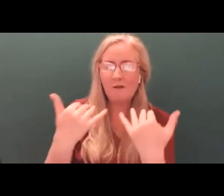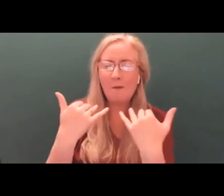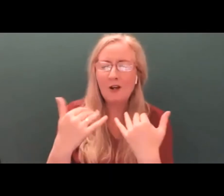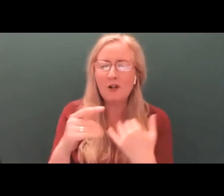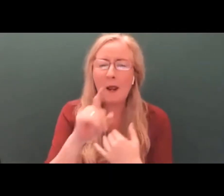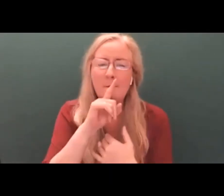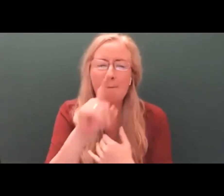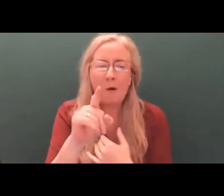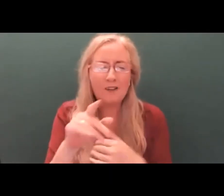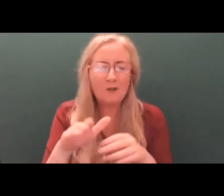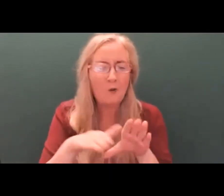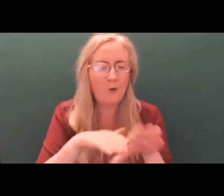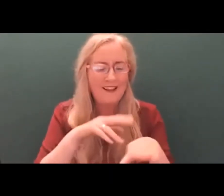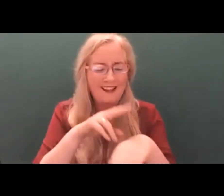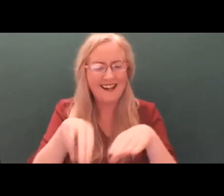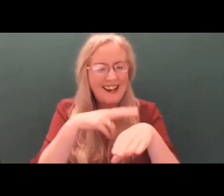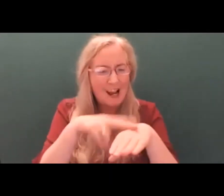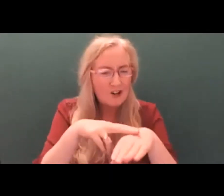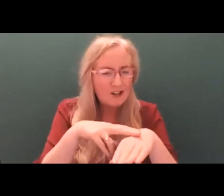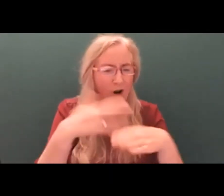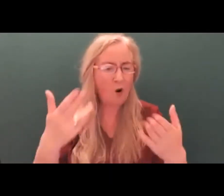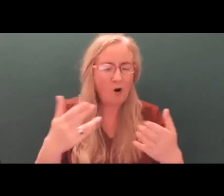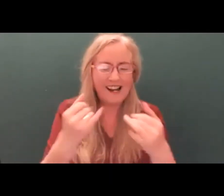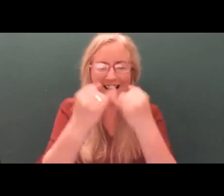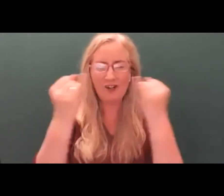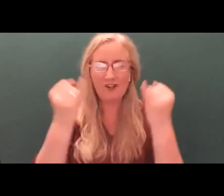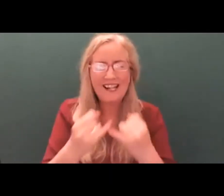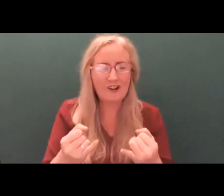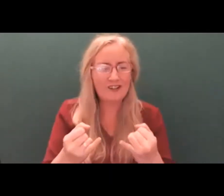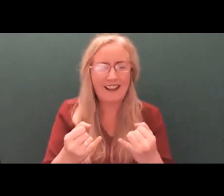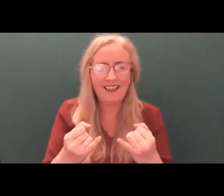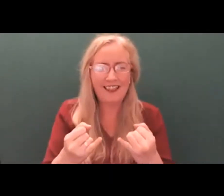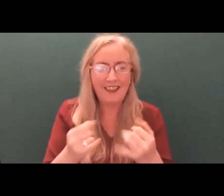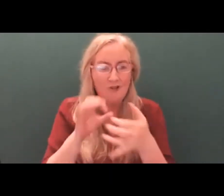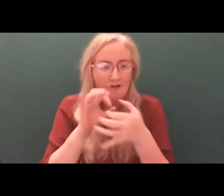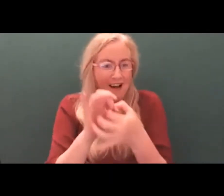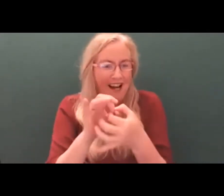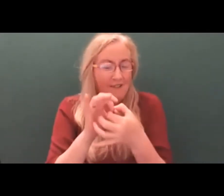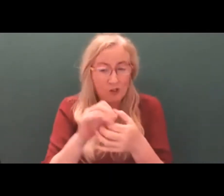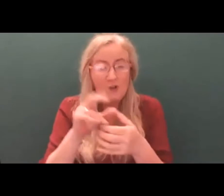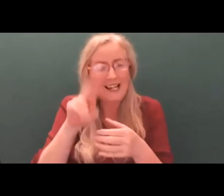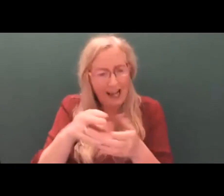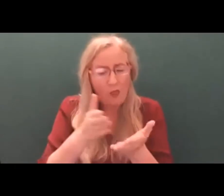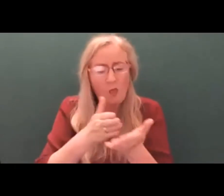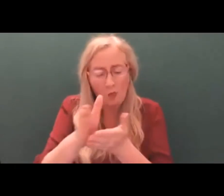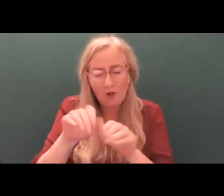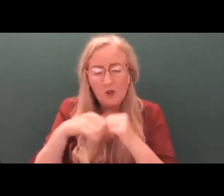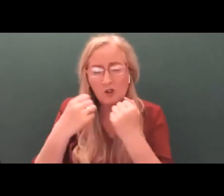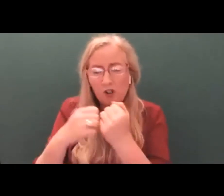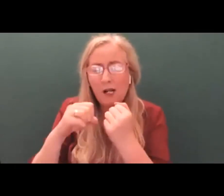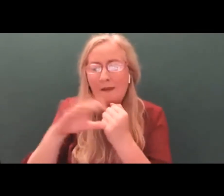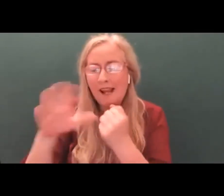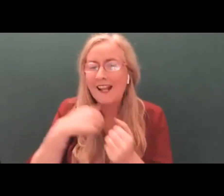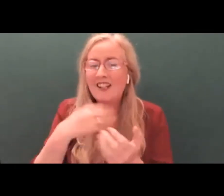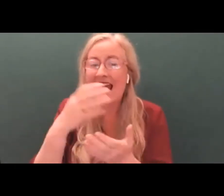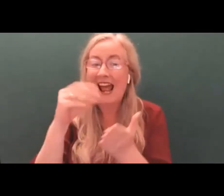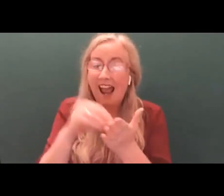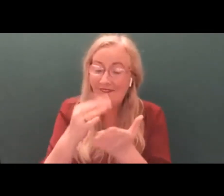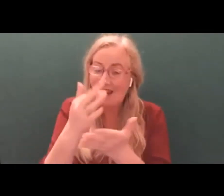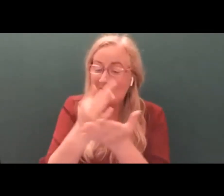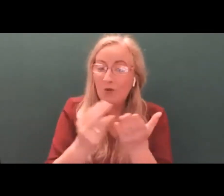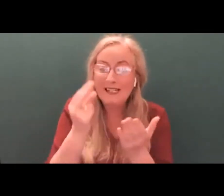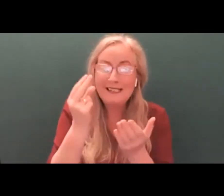with a national or international relevance. And you can really do that with social media. And so I have a few tips and tricks here